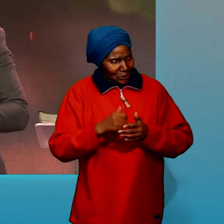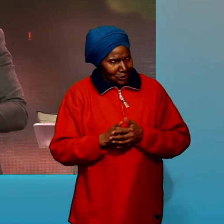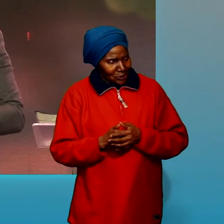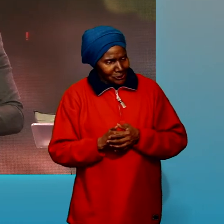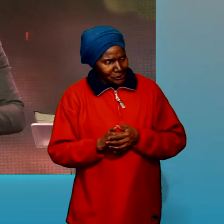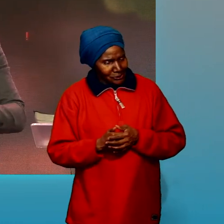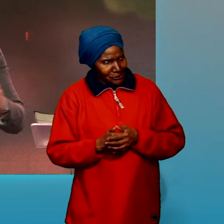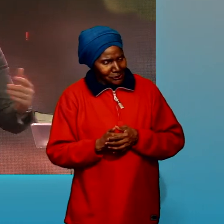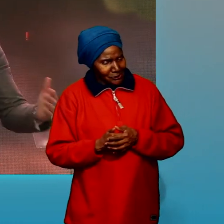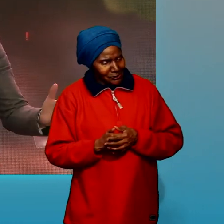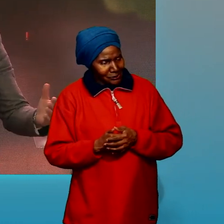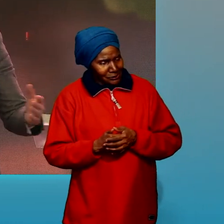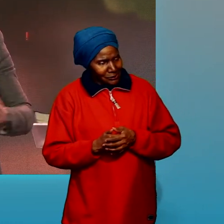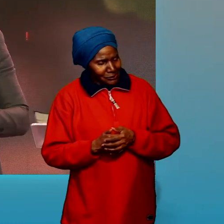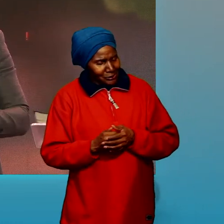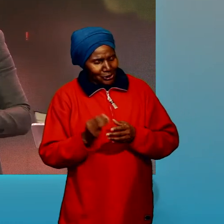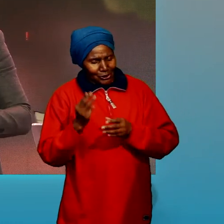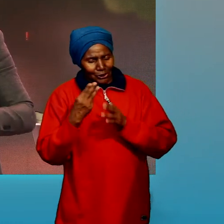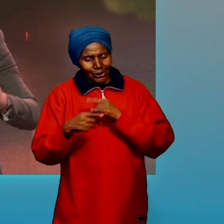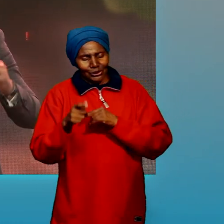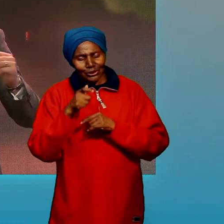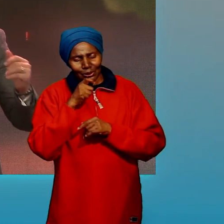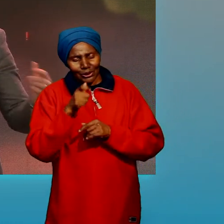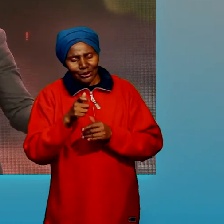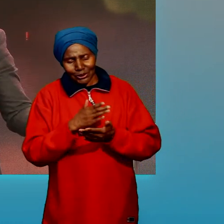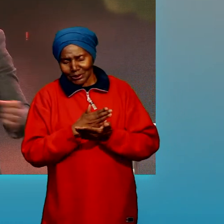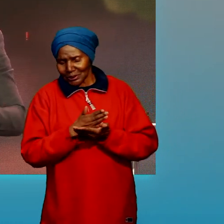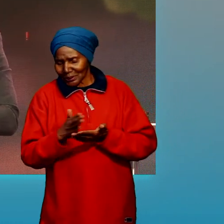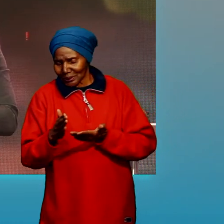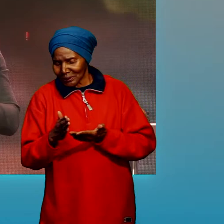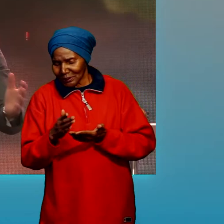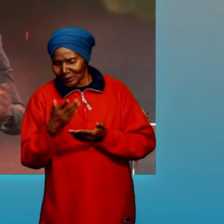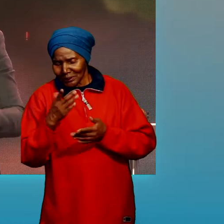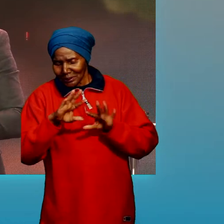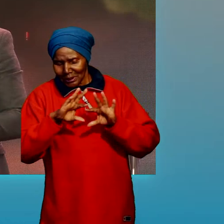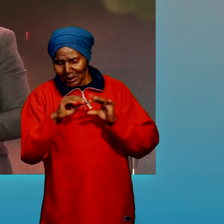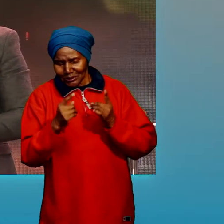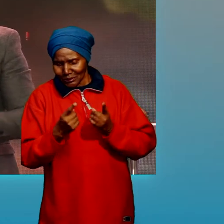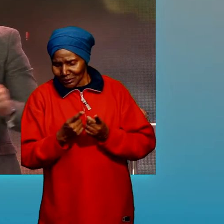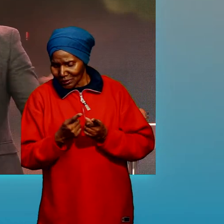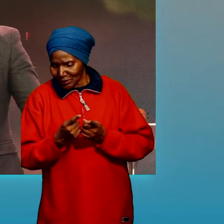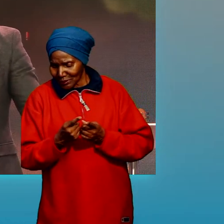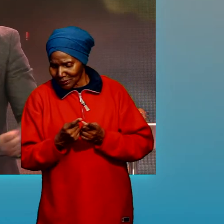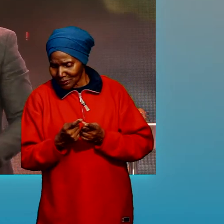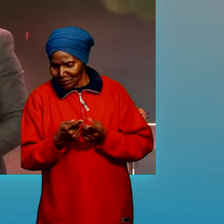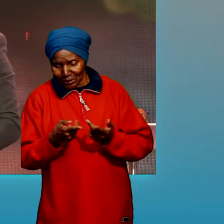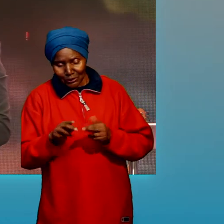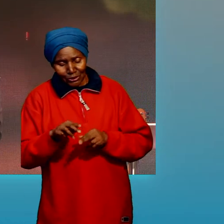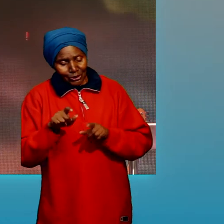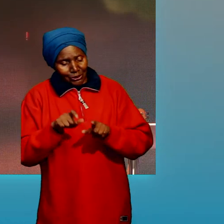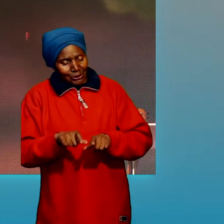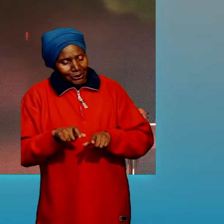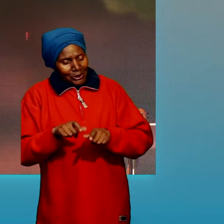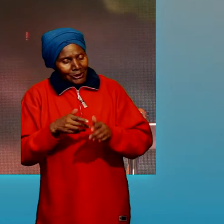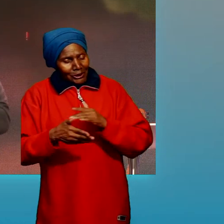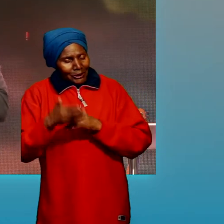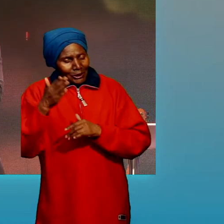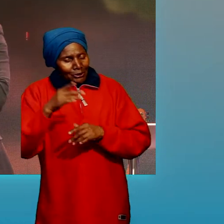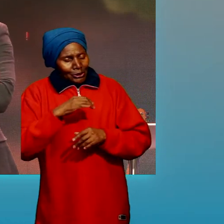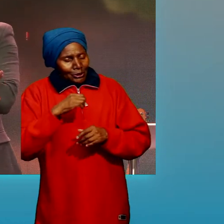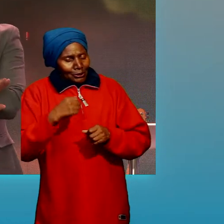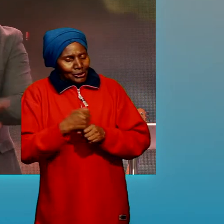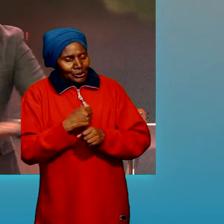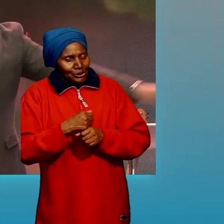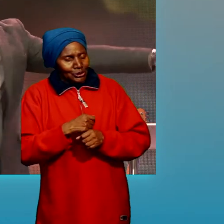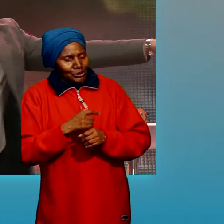The Word of God here is so clear. It's everything. It's all or nothing. If you abide in Him, you produce much fruit. Without